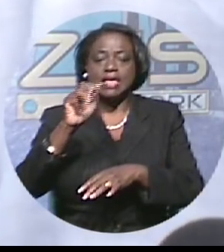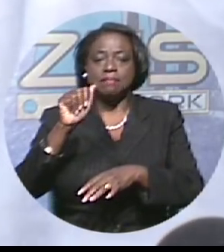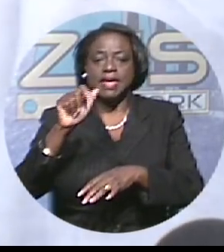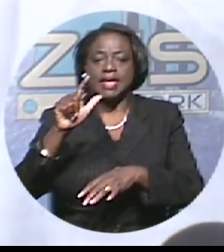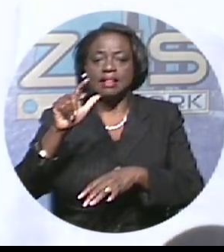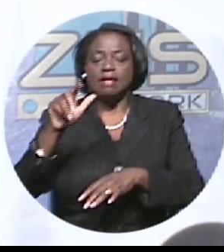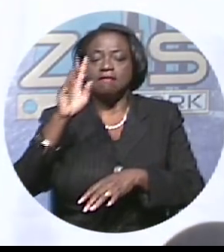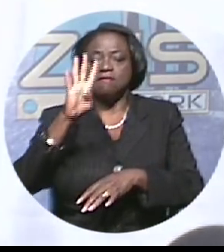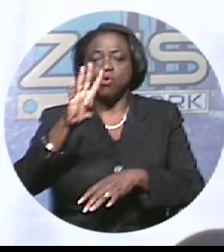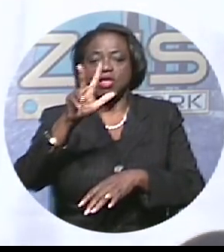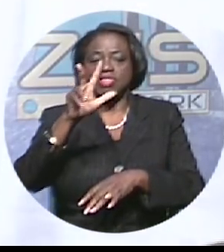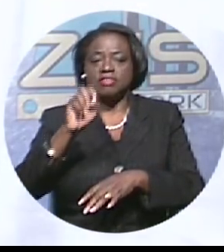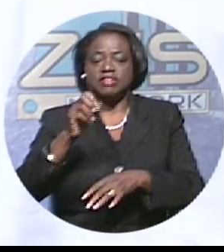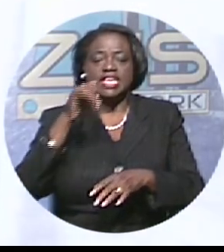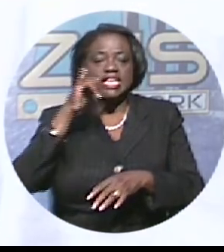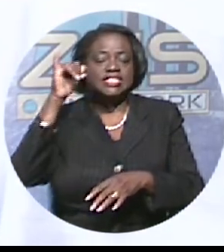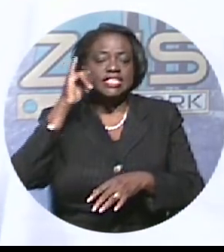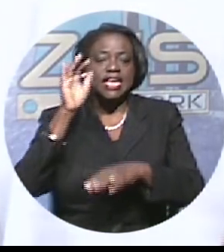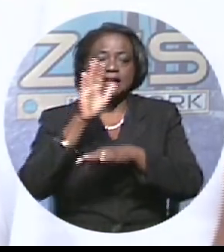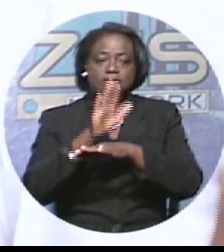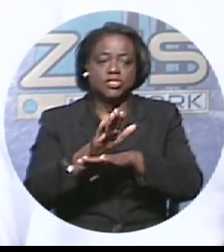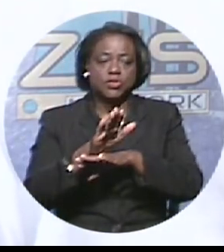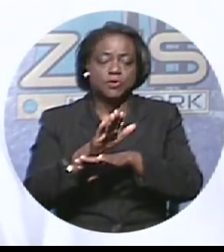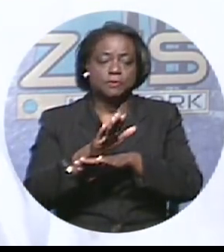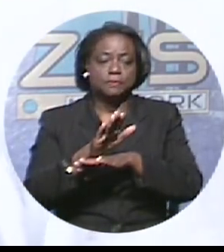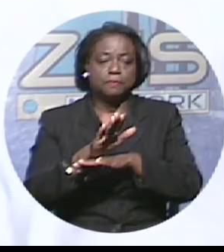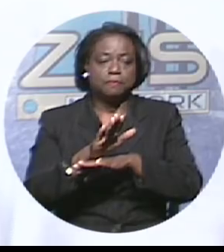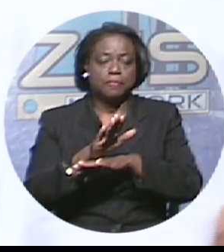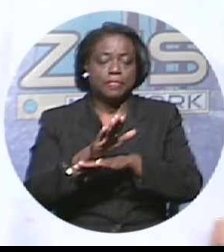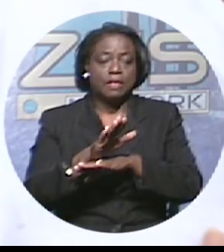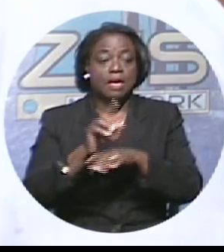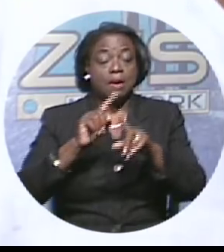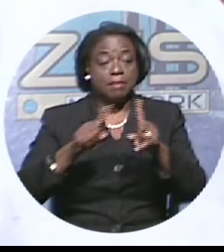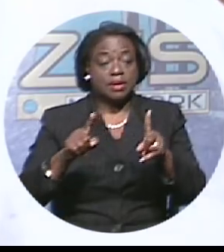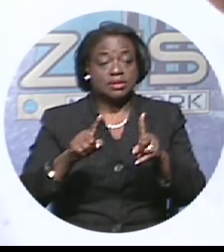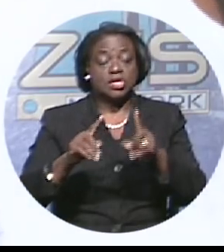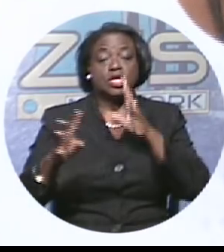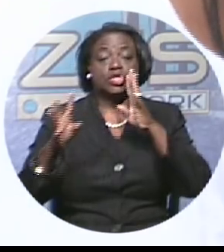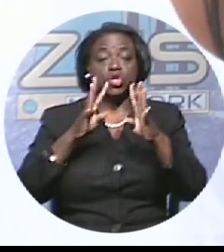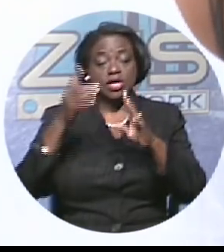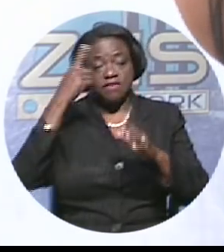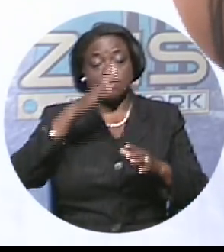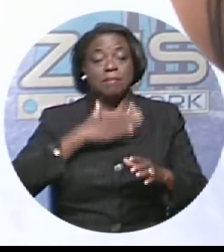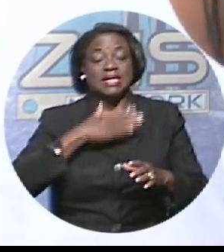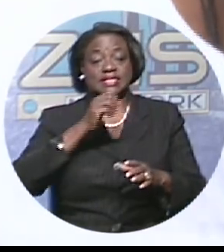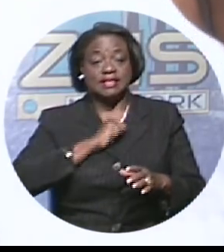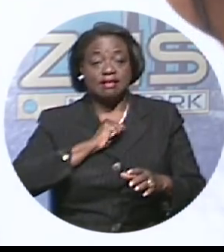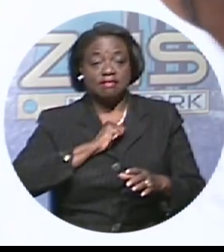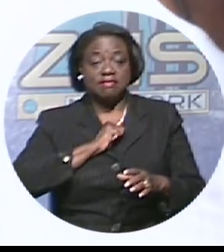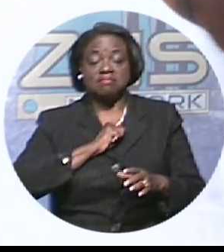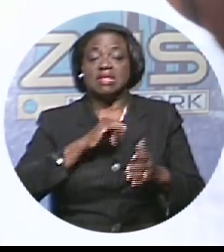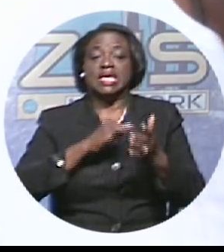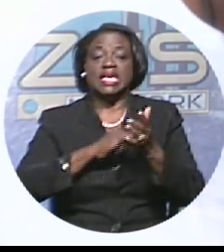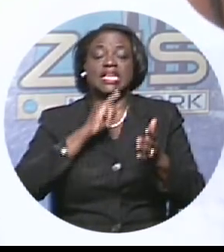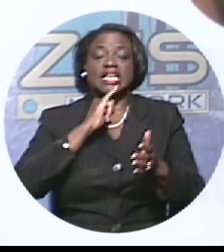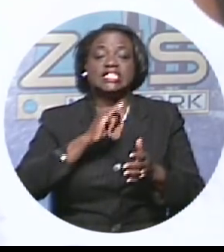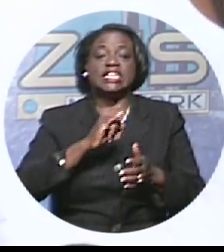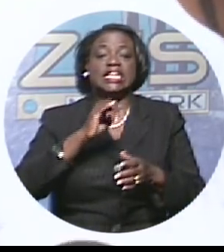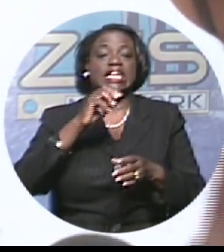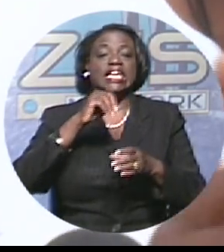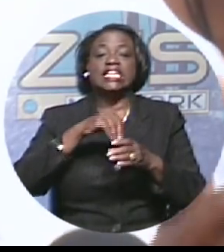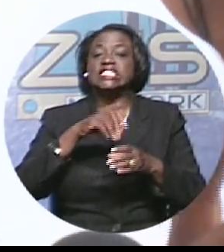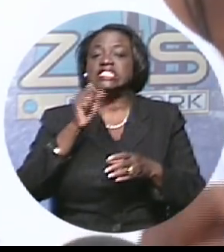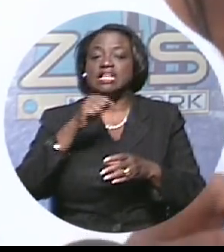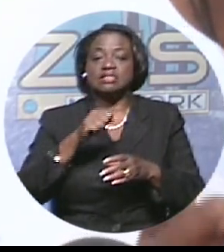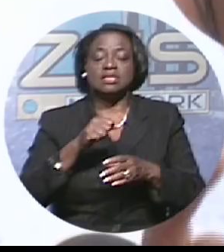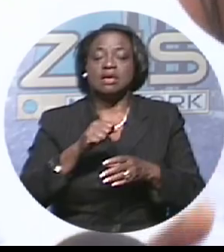yesterday afternoon. But speaking for myself, I think it's an insult because I would have to